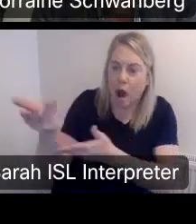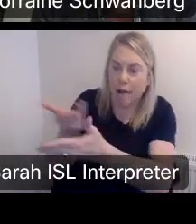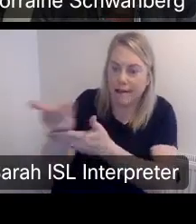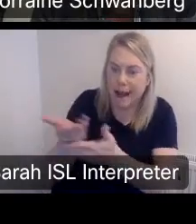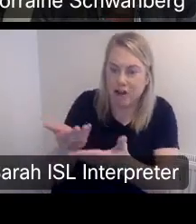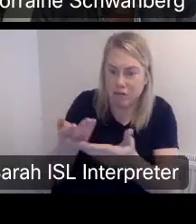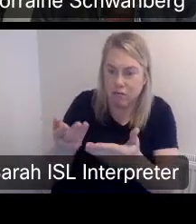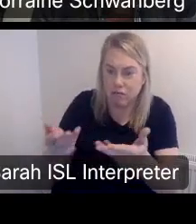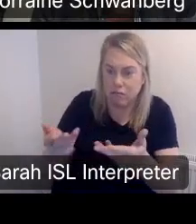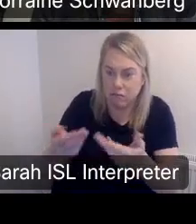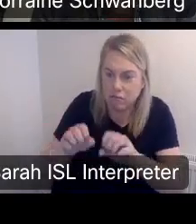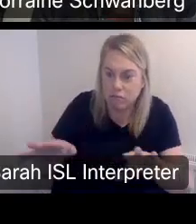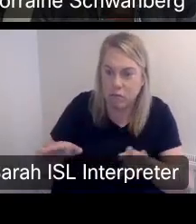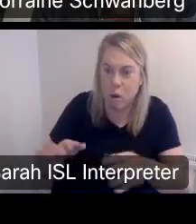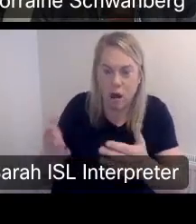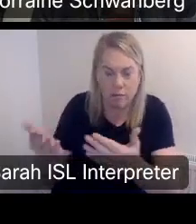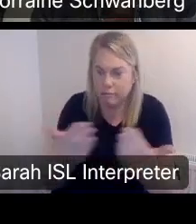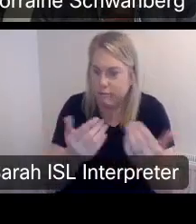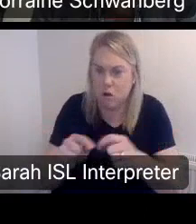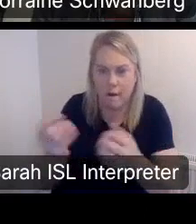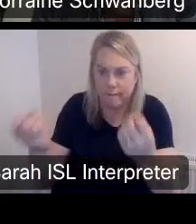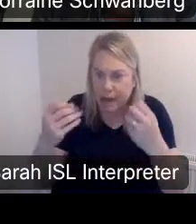your feedback and thoughts with regards to that revision.